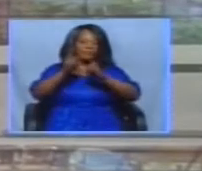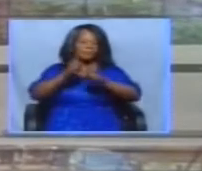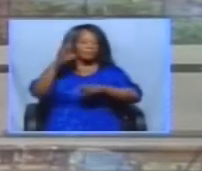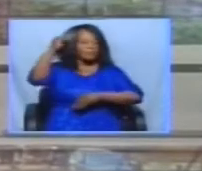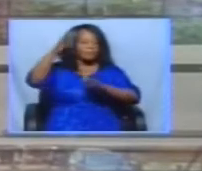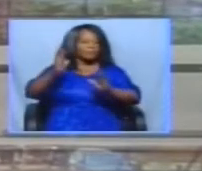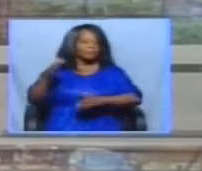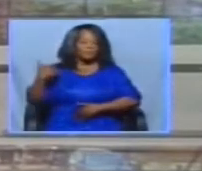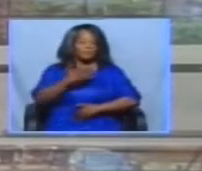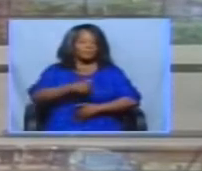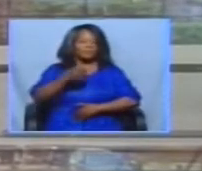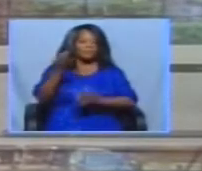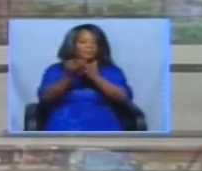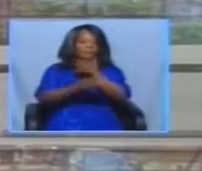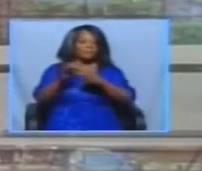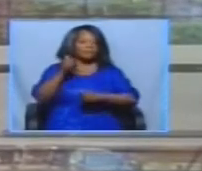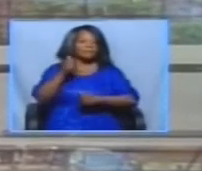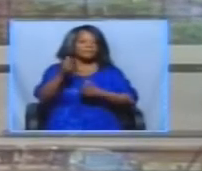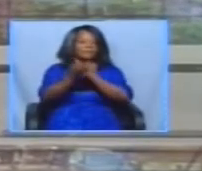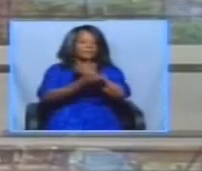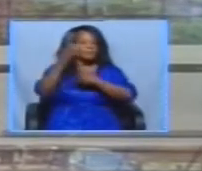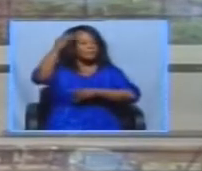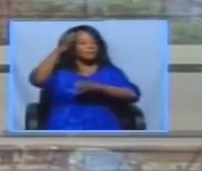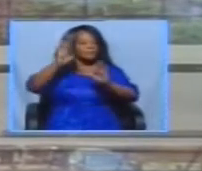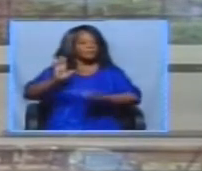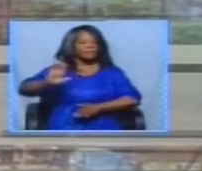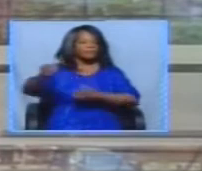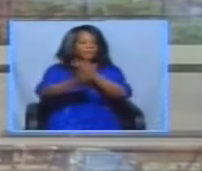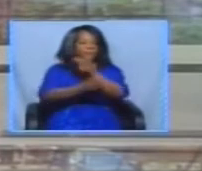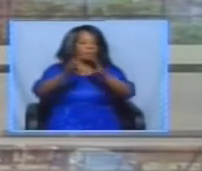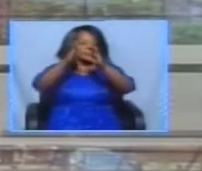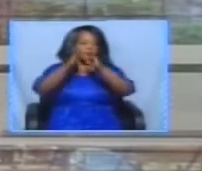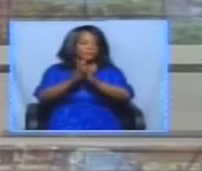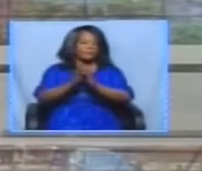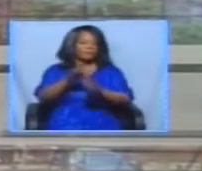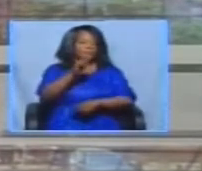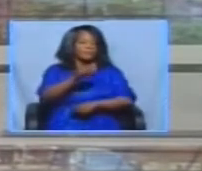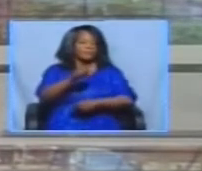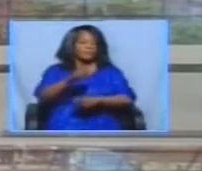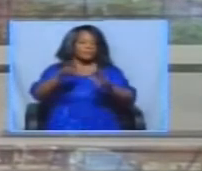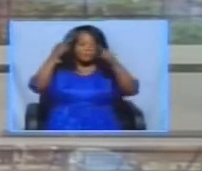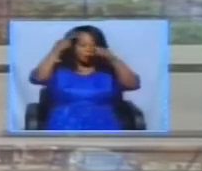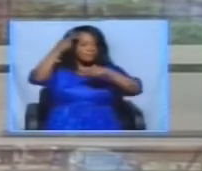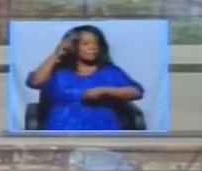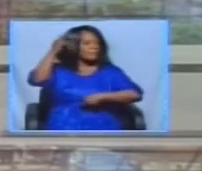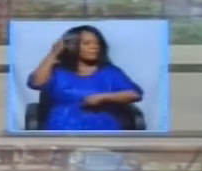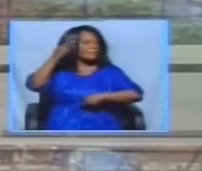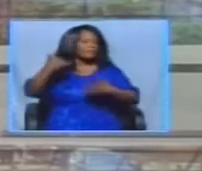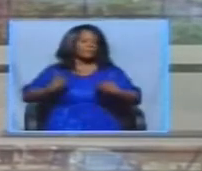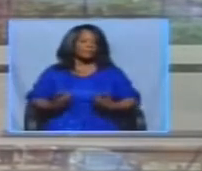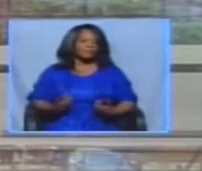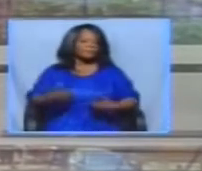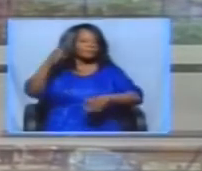of Foreign Affairs Wang Yi at State House. The president disclosed that it is for this reason the government has